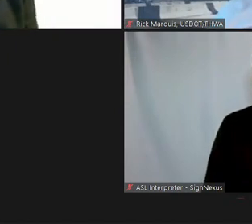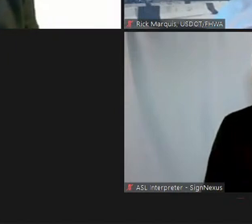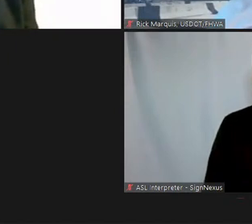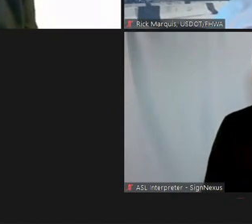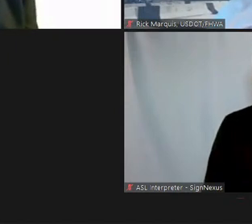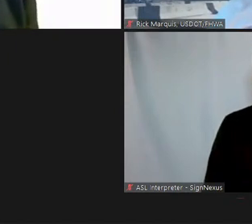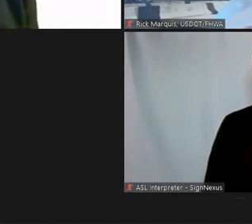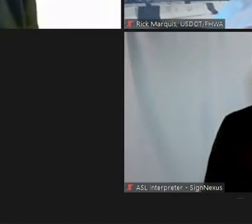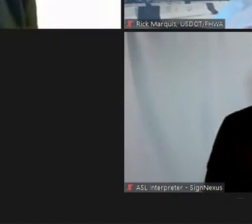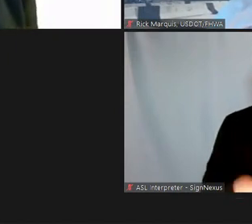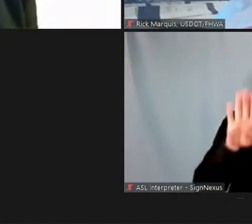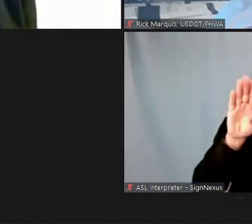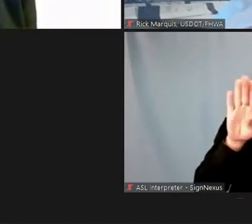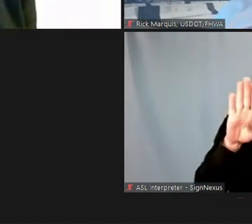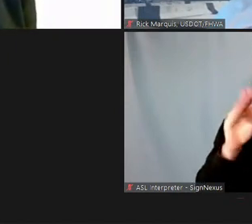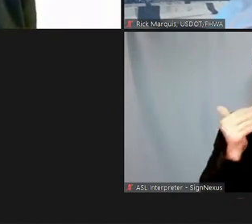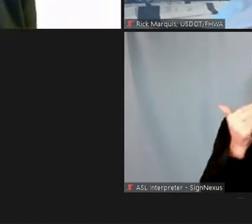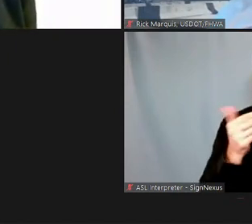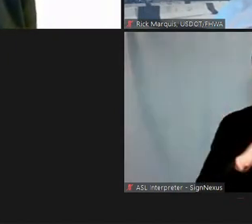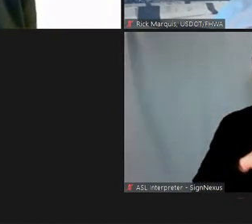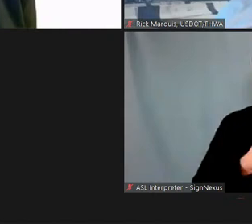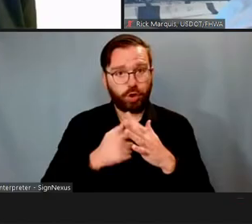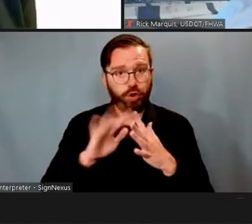bob you may begin your remarks